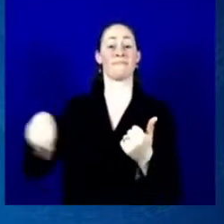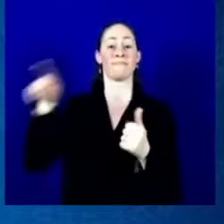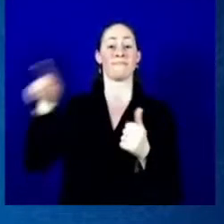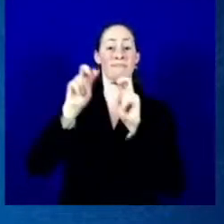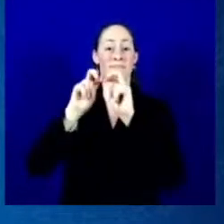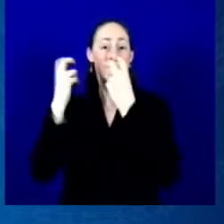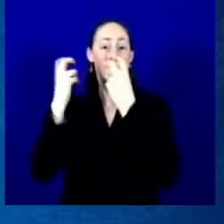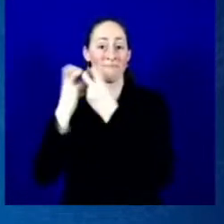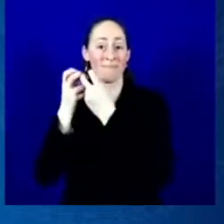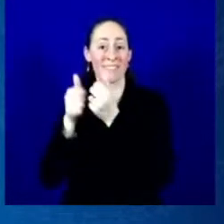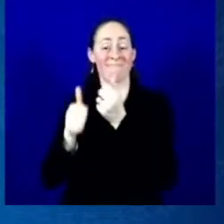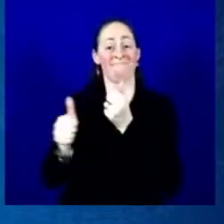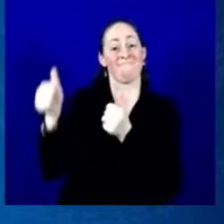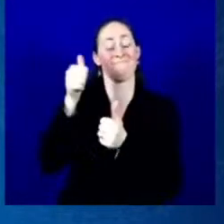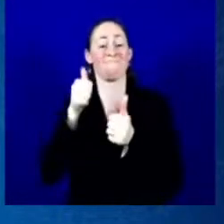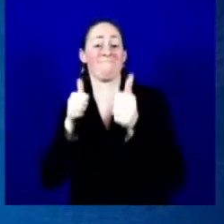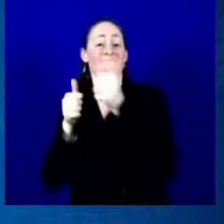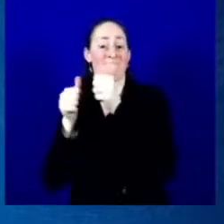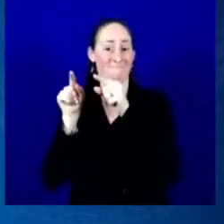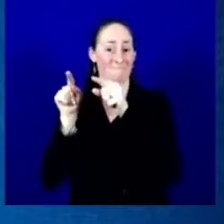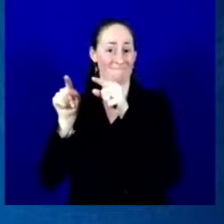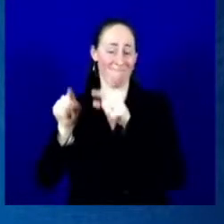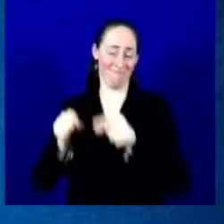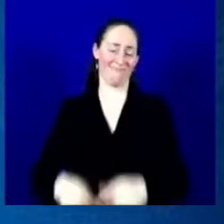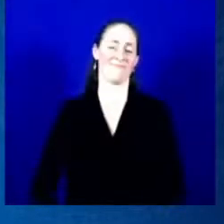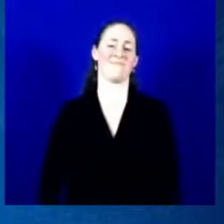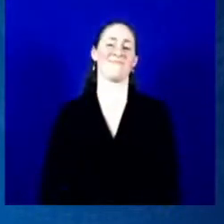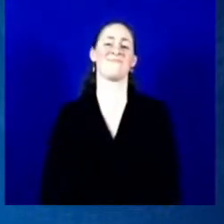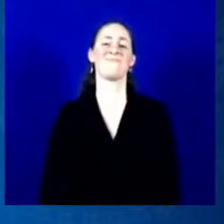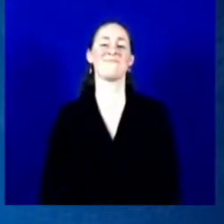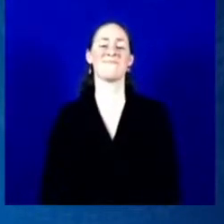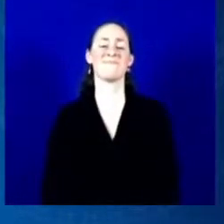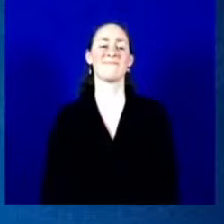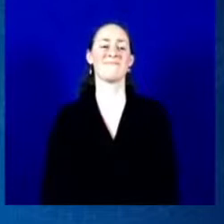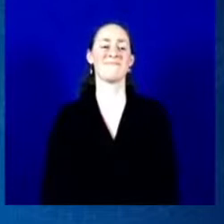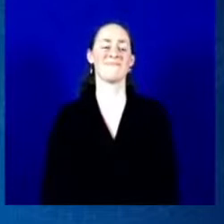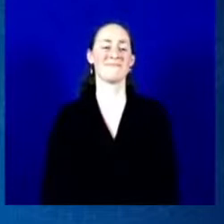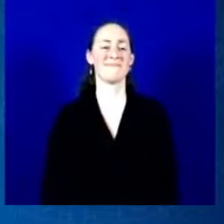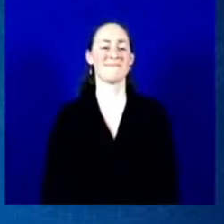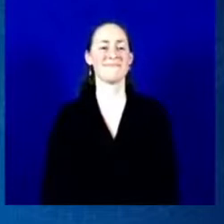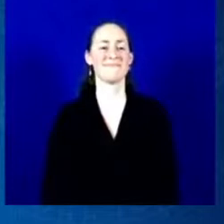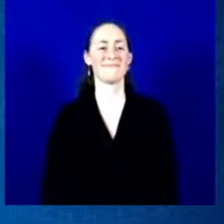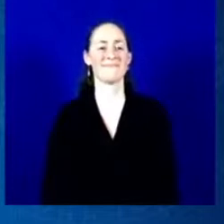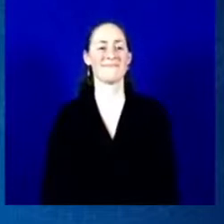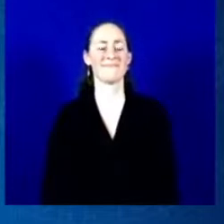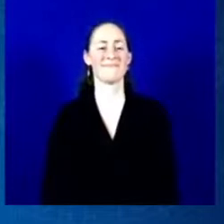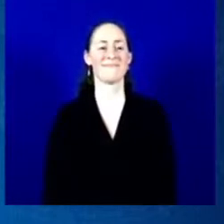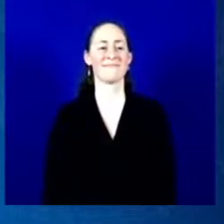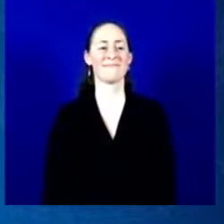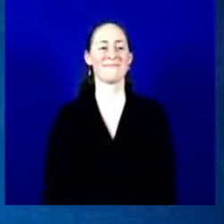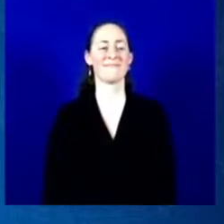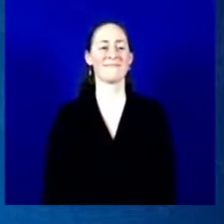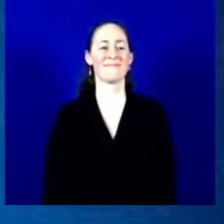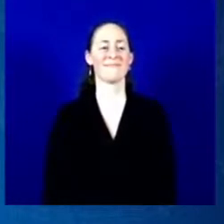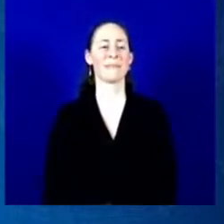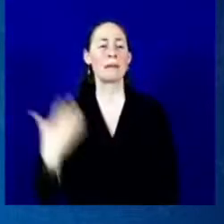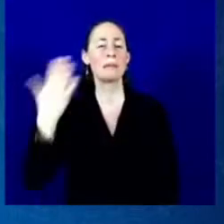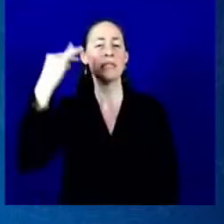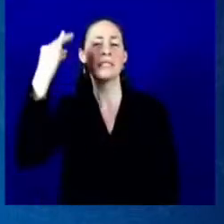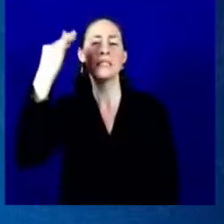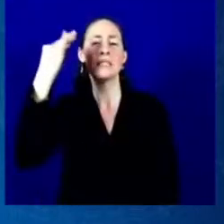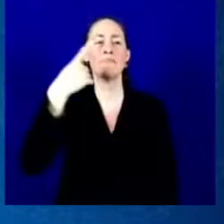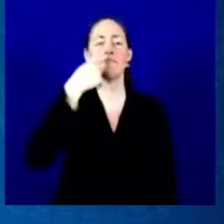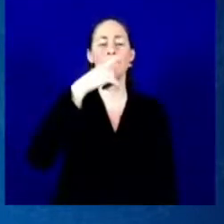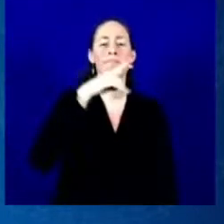been strenuously limited. It will be American products. Now, I know some of